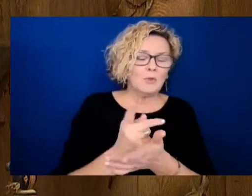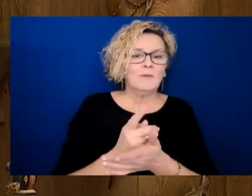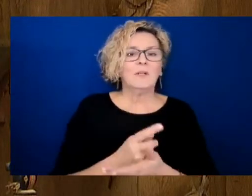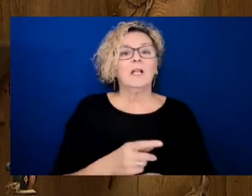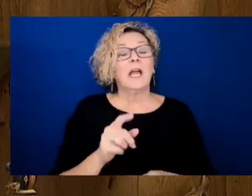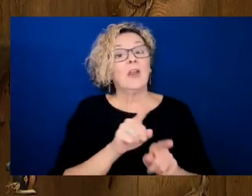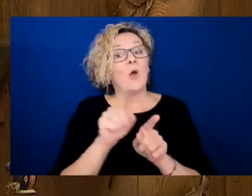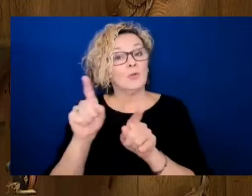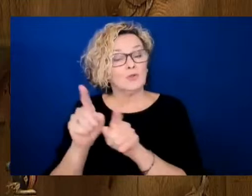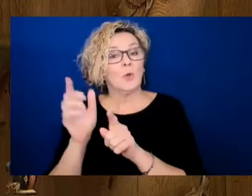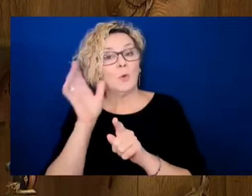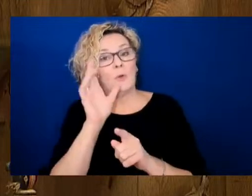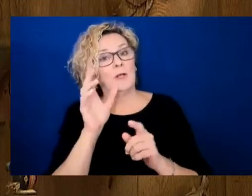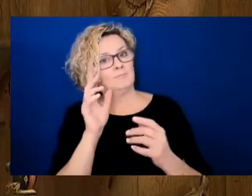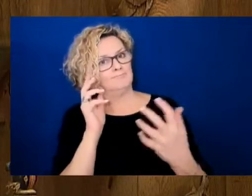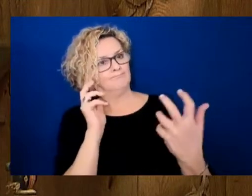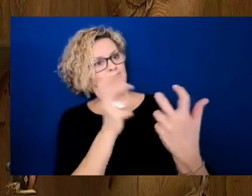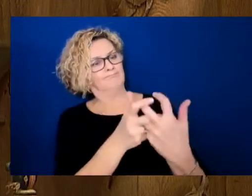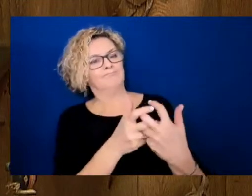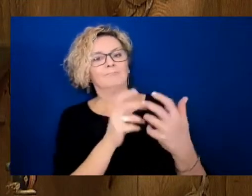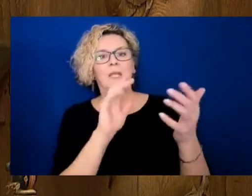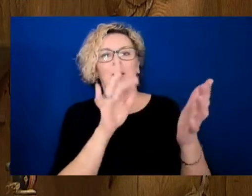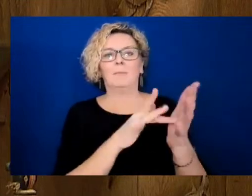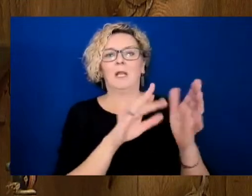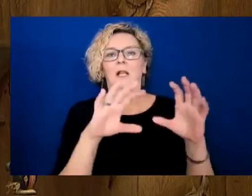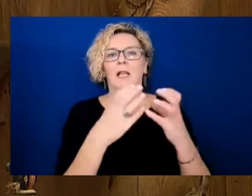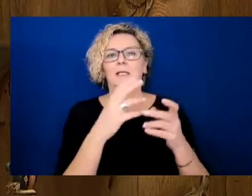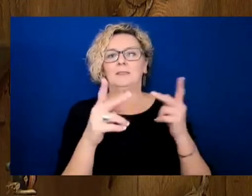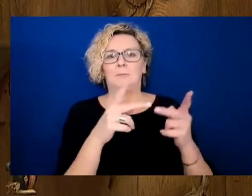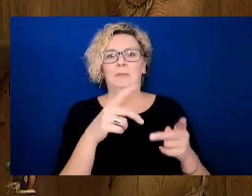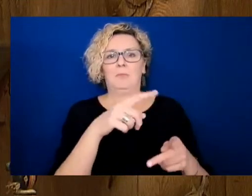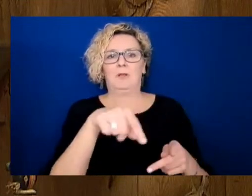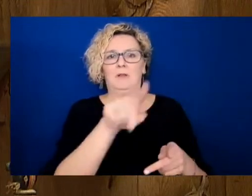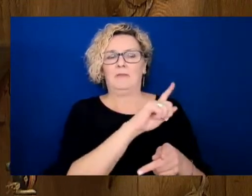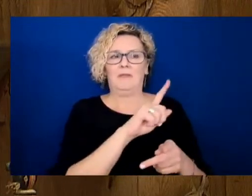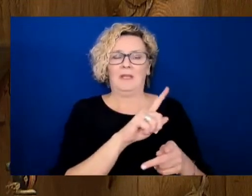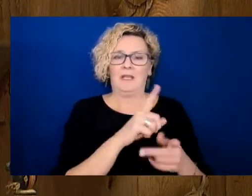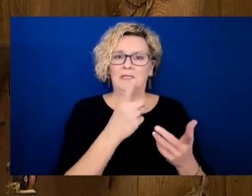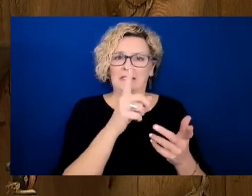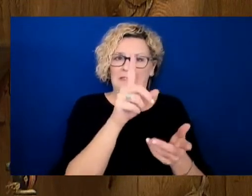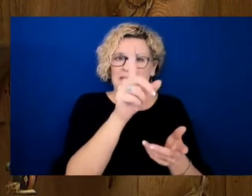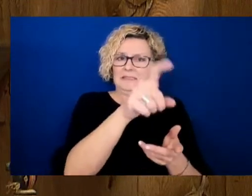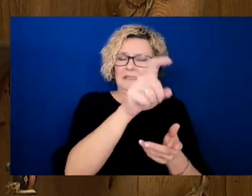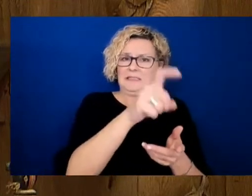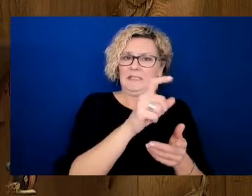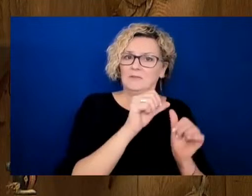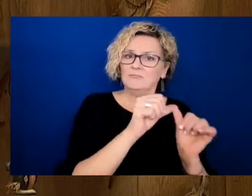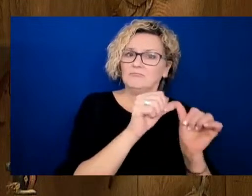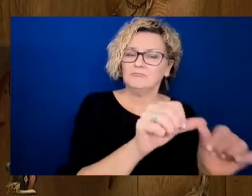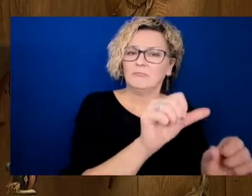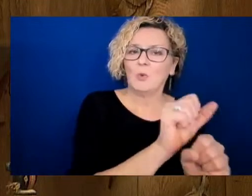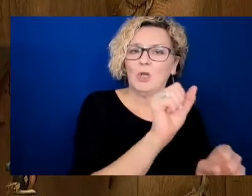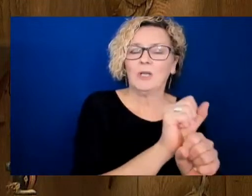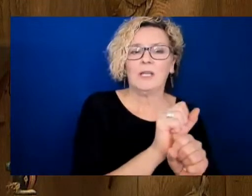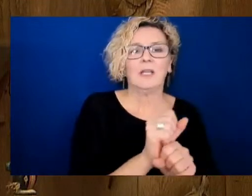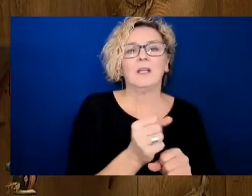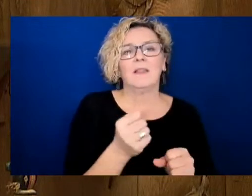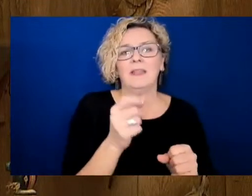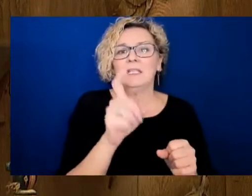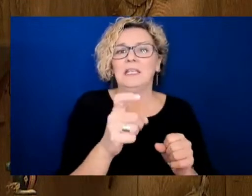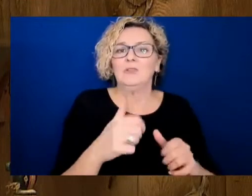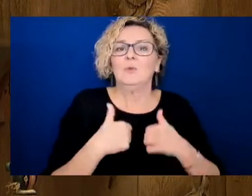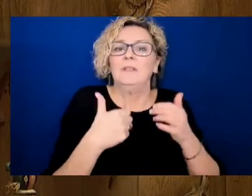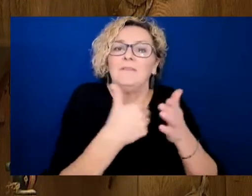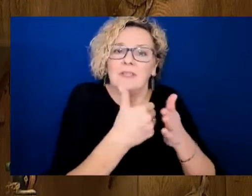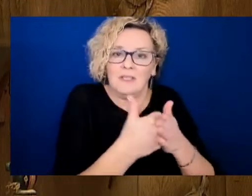people who keep our communities working so they can live close to where they work. Think of homes connected